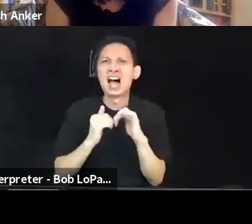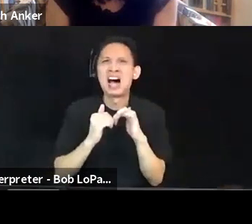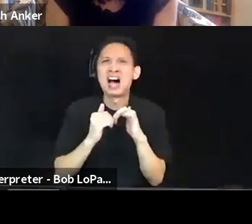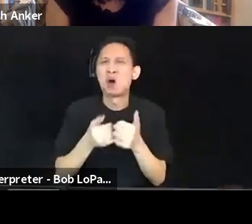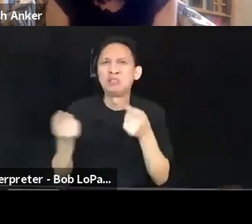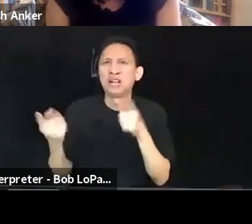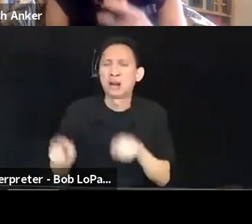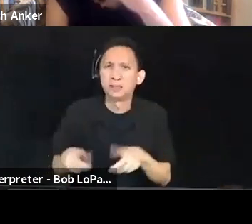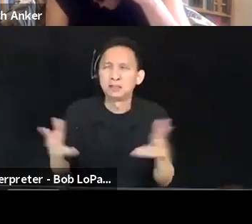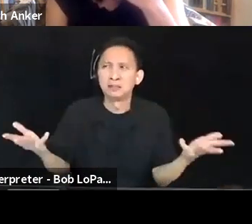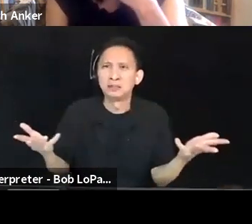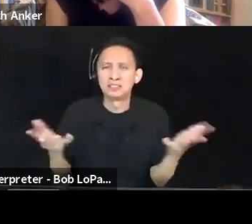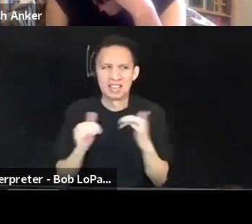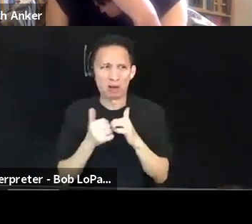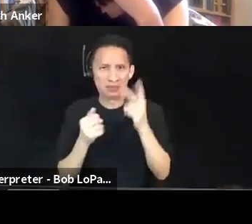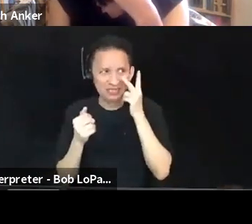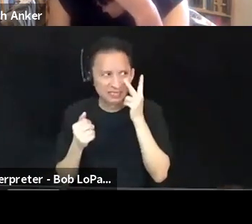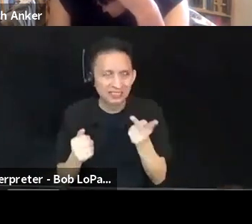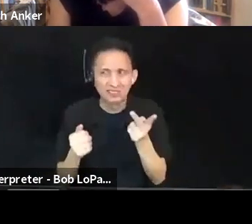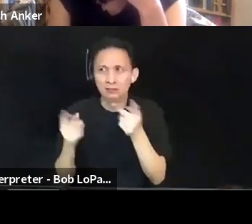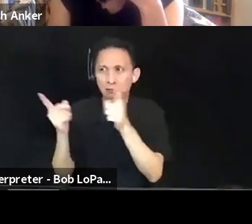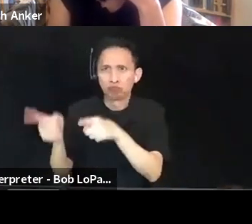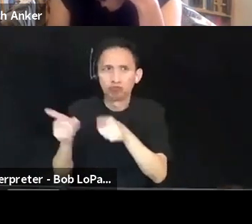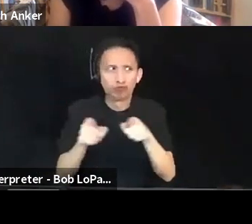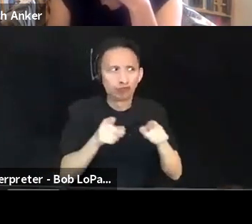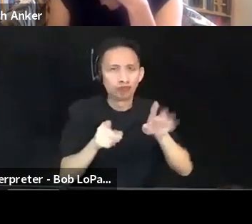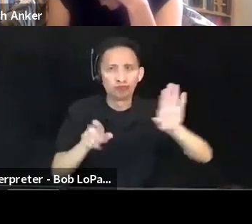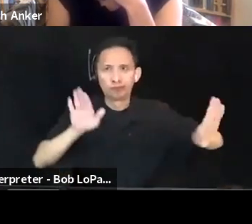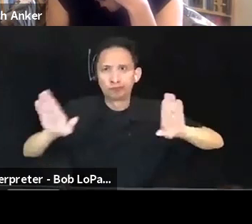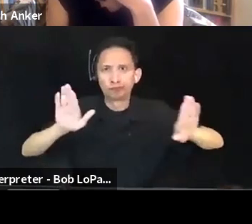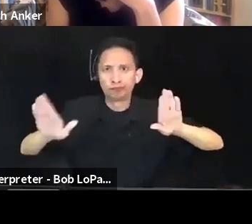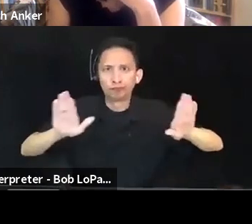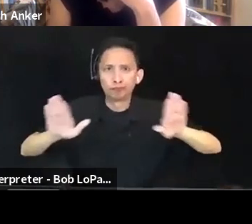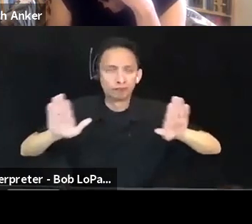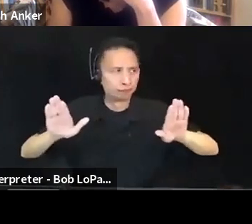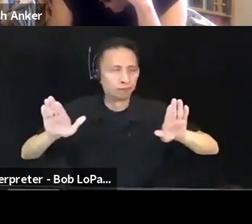is its way of, you know, of